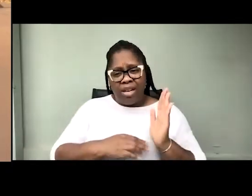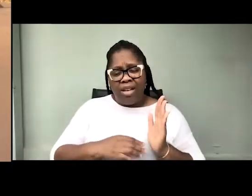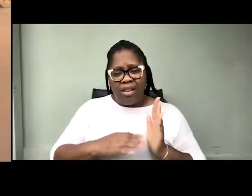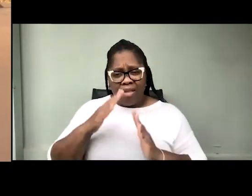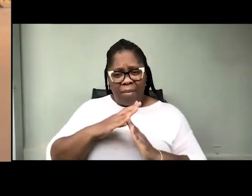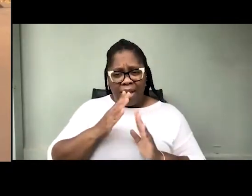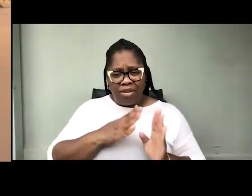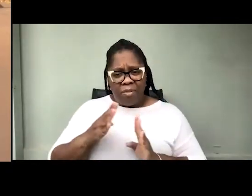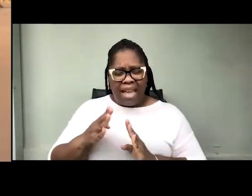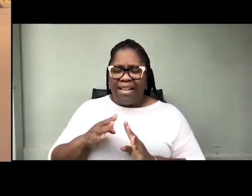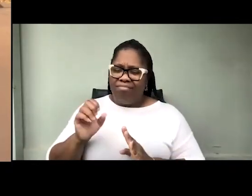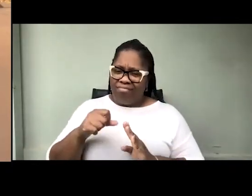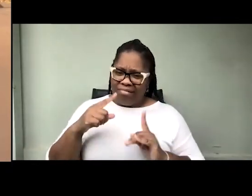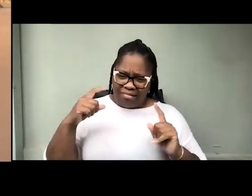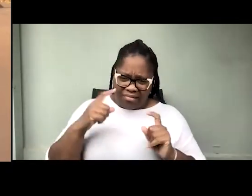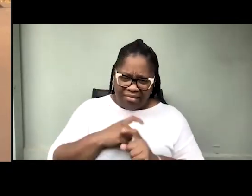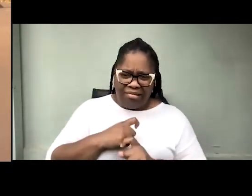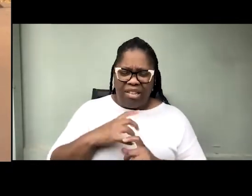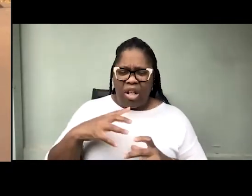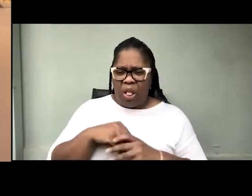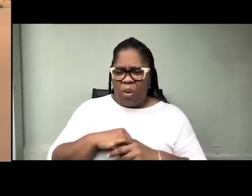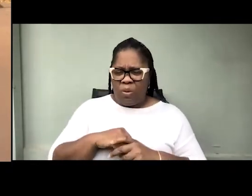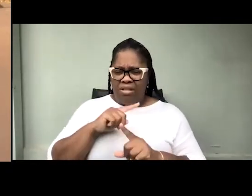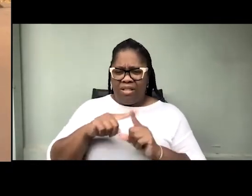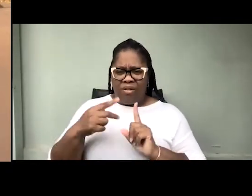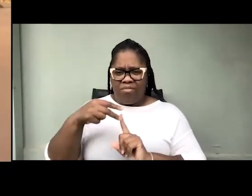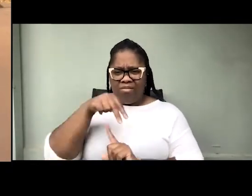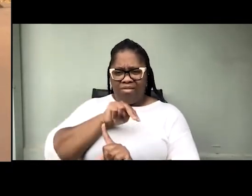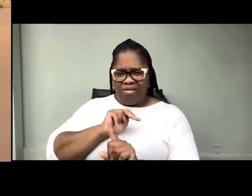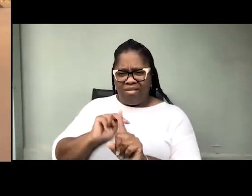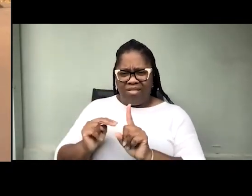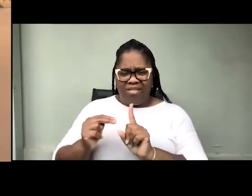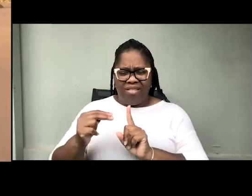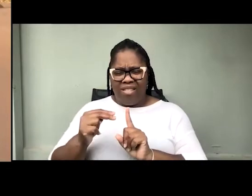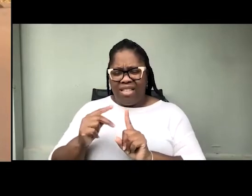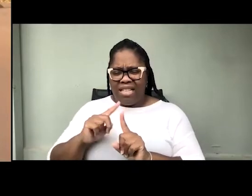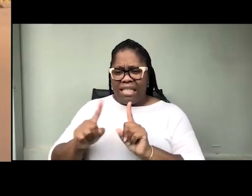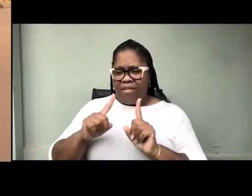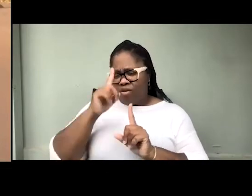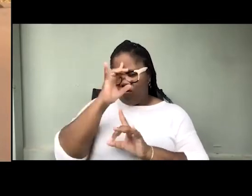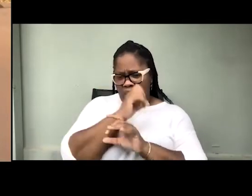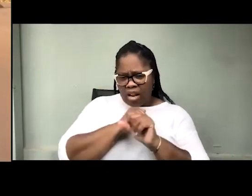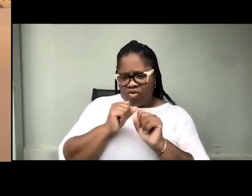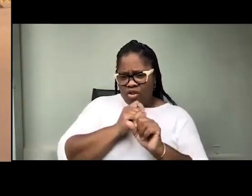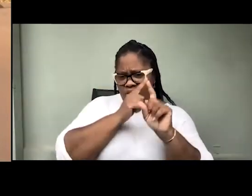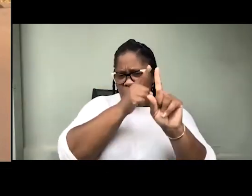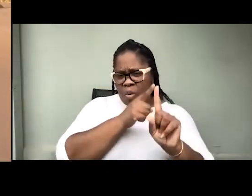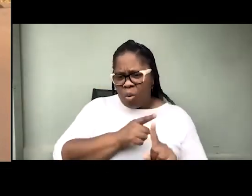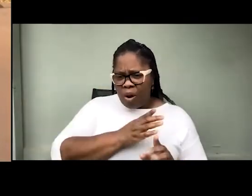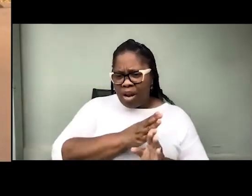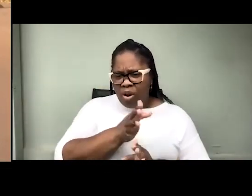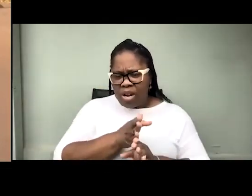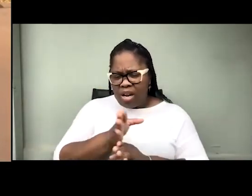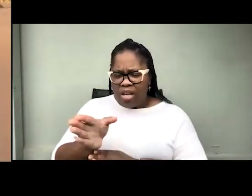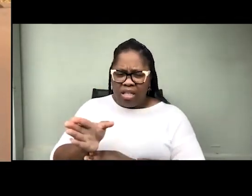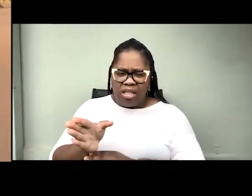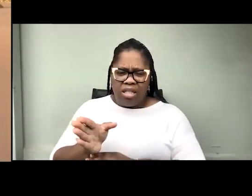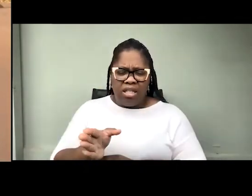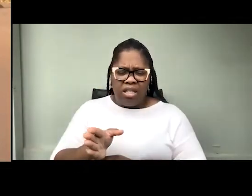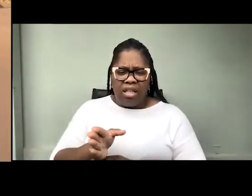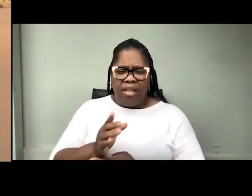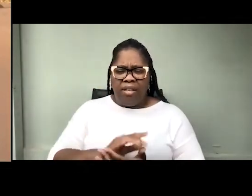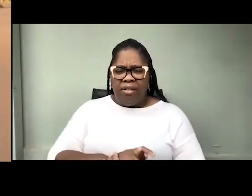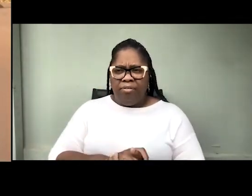that it's complex, it's multifaceted. There's any number of different strategies and goal areas you could dive into to see a massive need